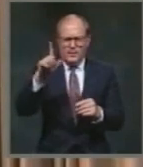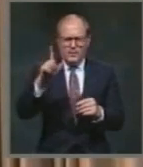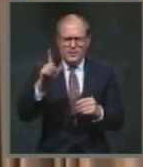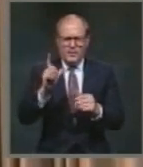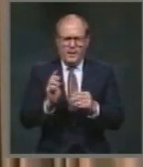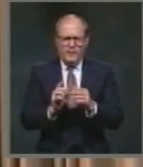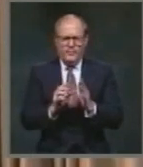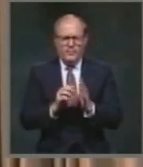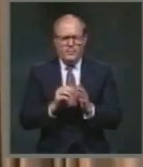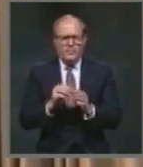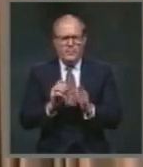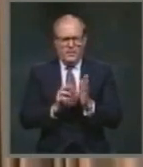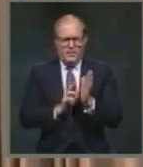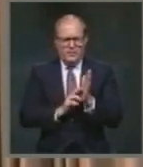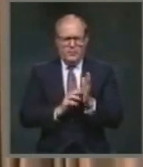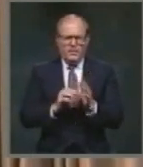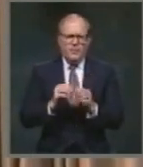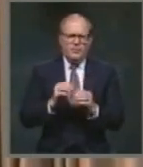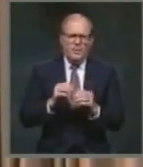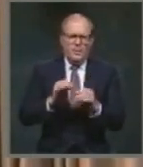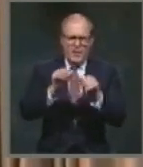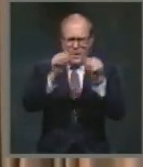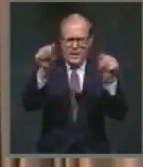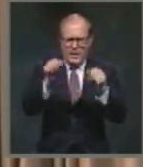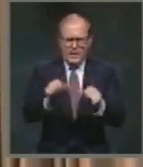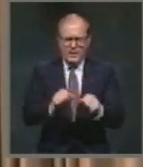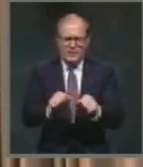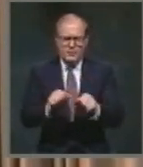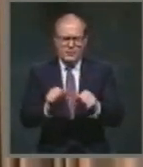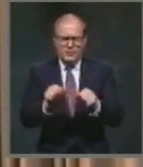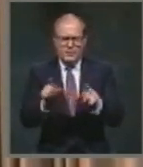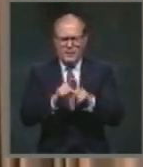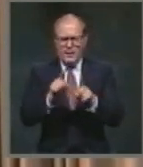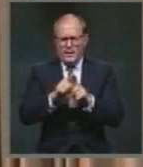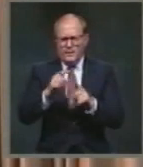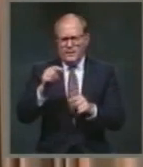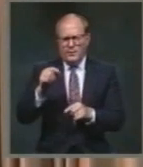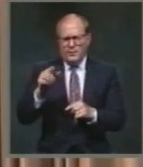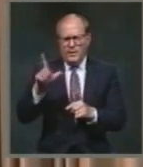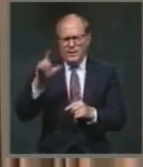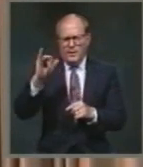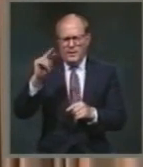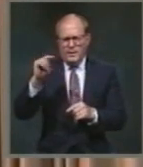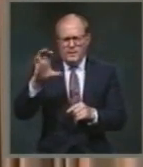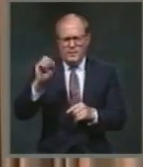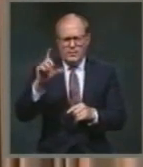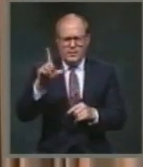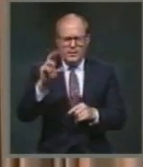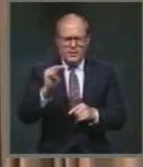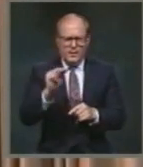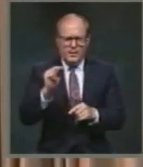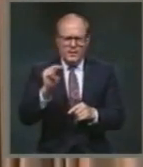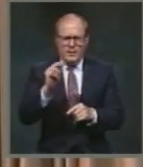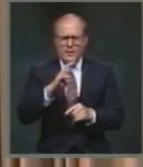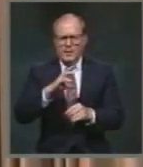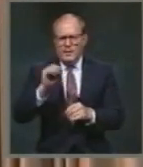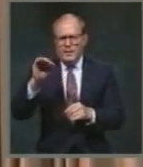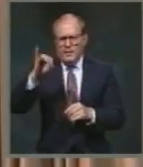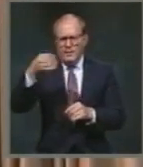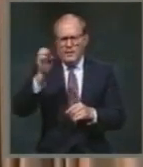and statues, such as the Washington and Lincoln and Jefferson memorials in our nation's